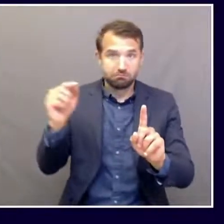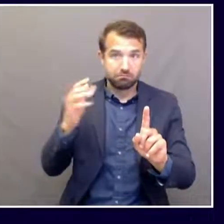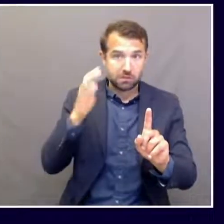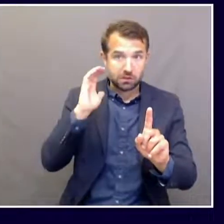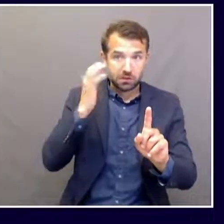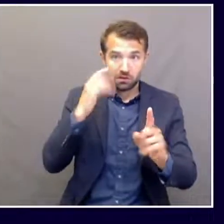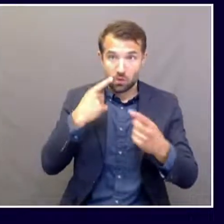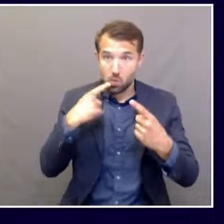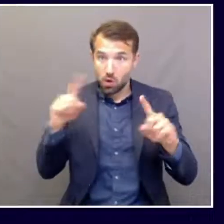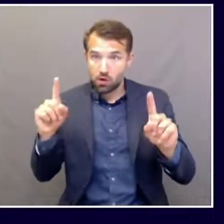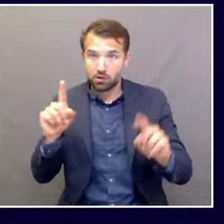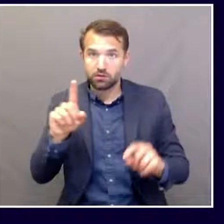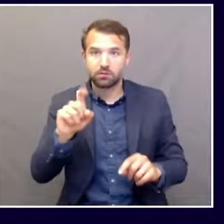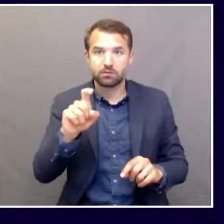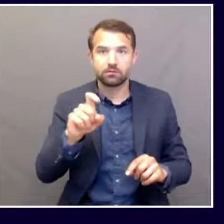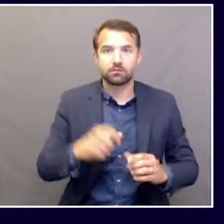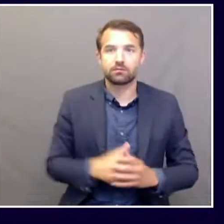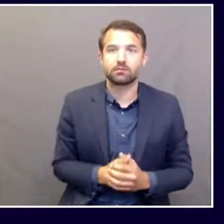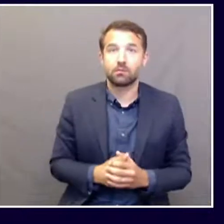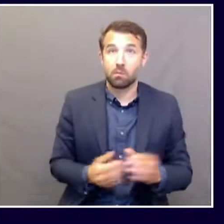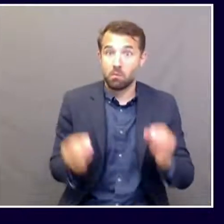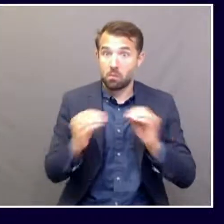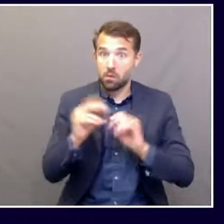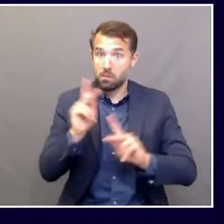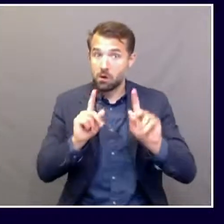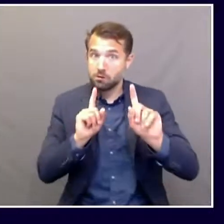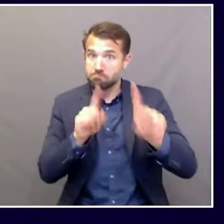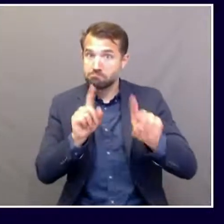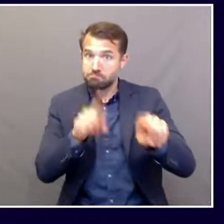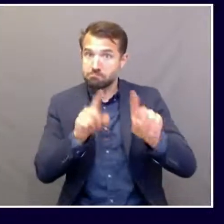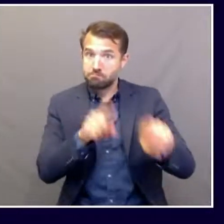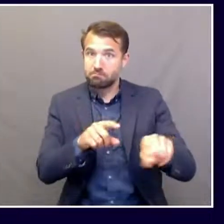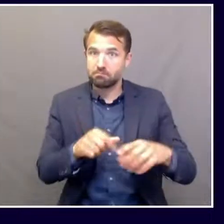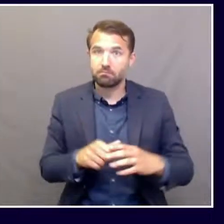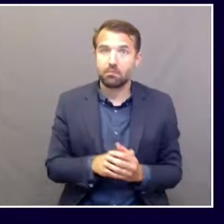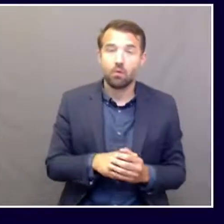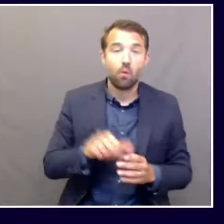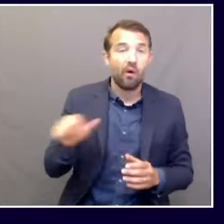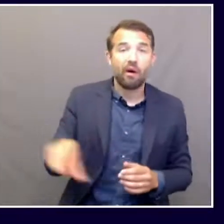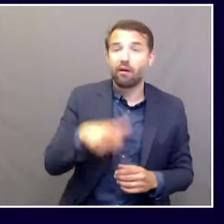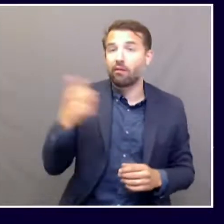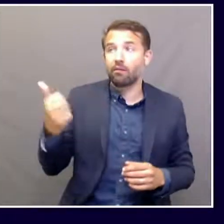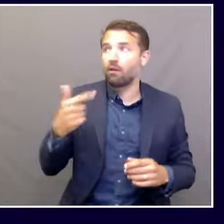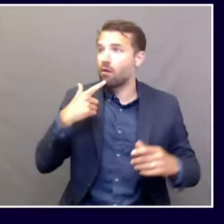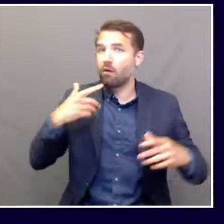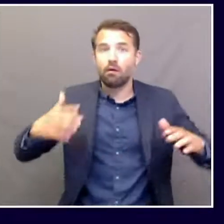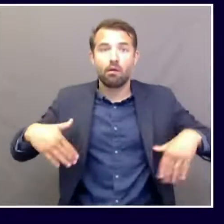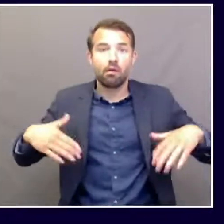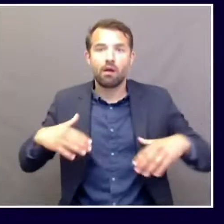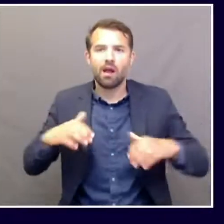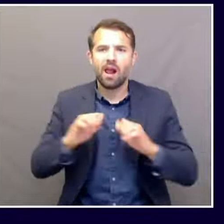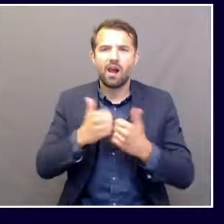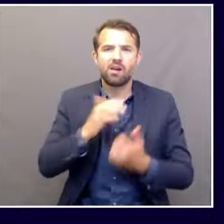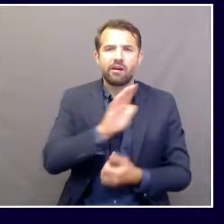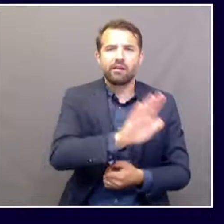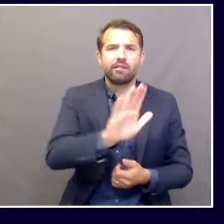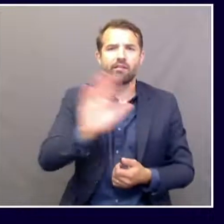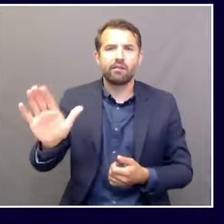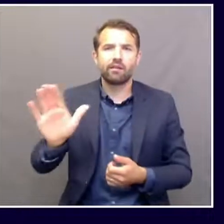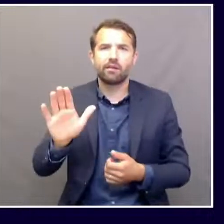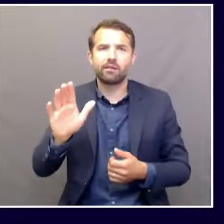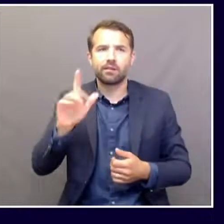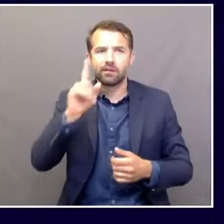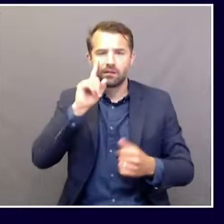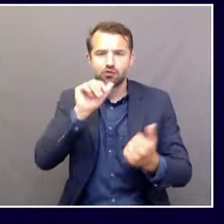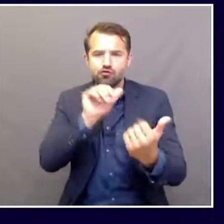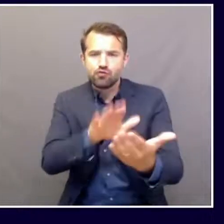get those last people who just still haven't gotten their vaccine. Yep, we will continue to work to the very end of